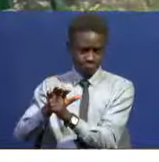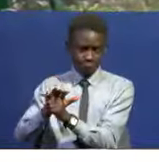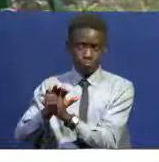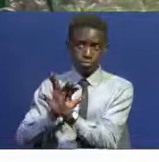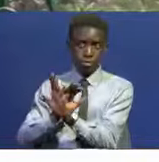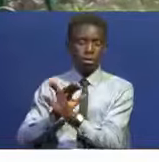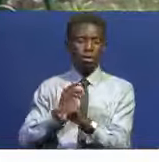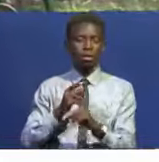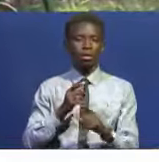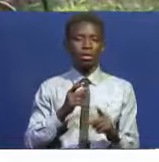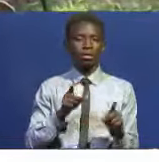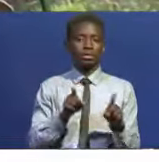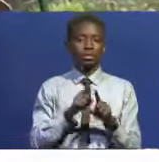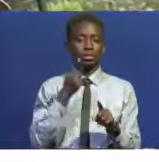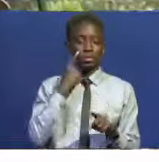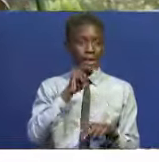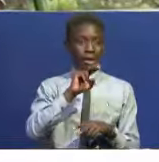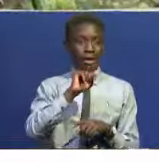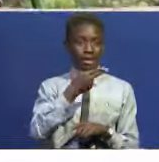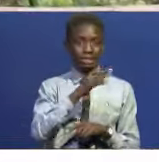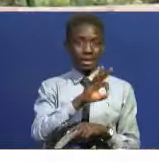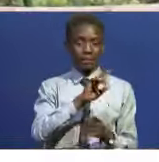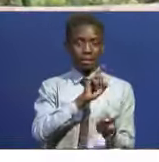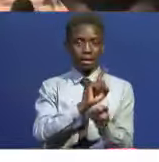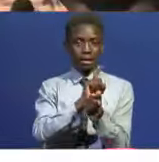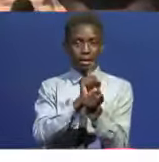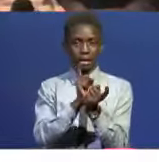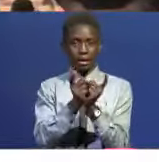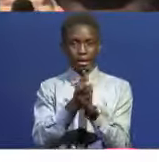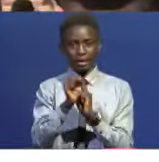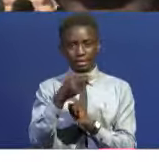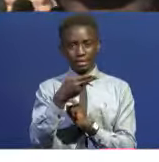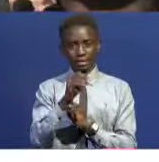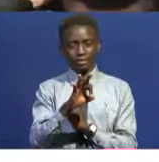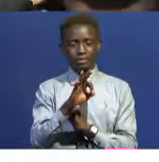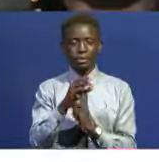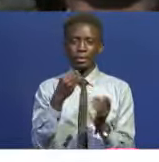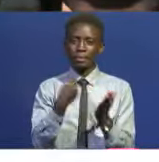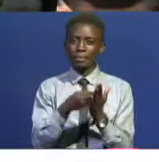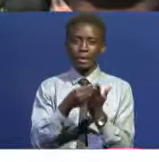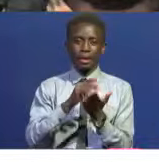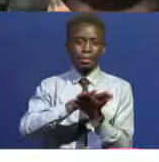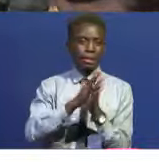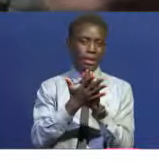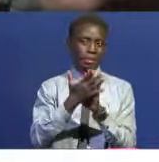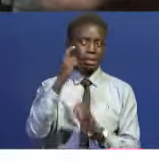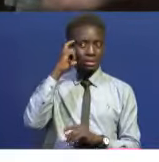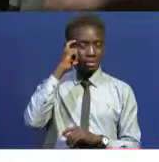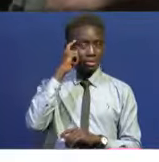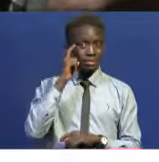Health Insurance Fund to the new Social Health Insurance Fund. Her illness got critical about